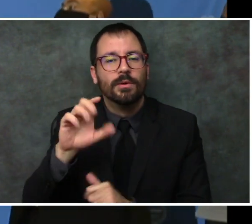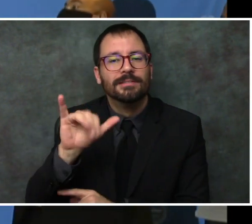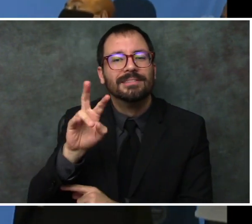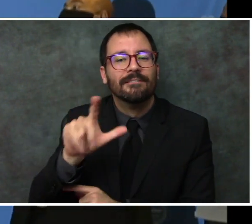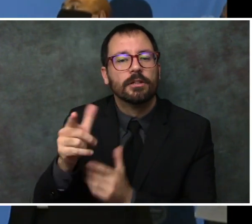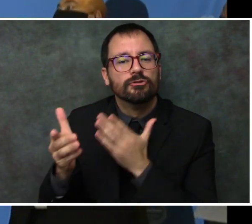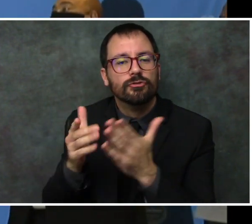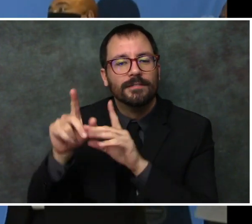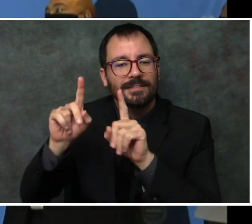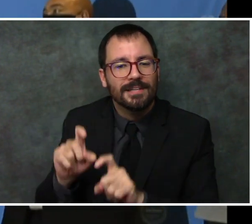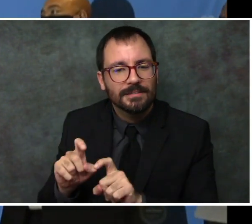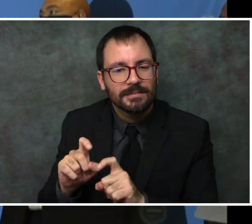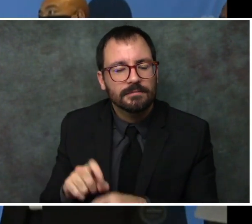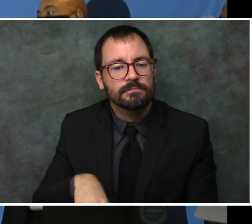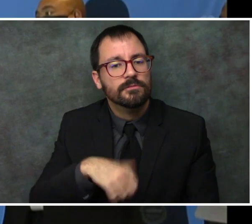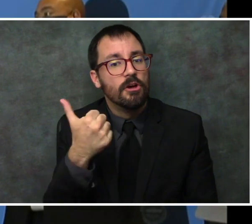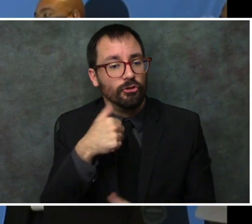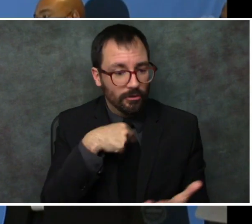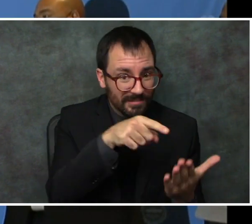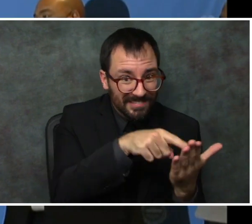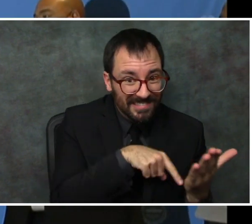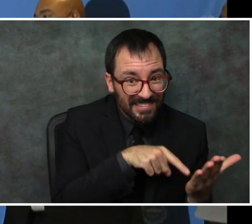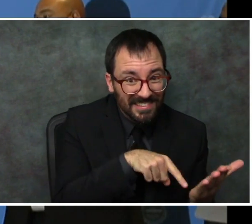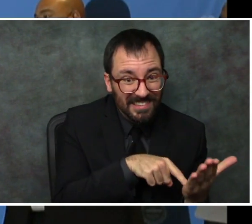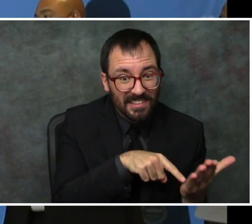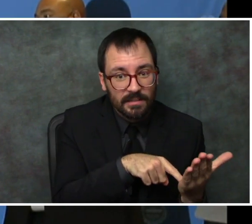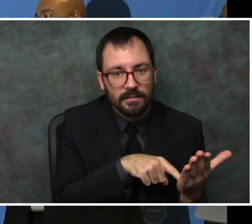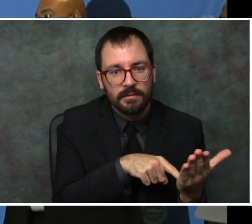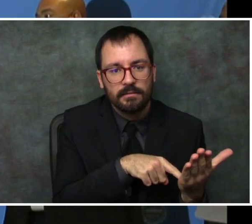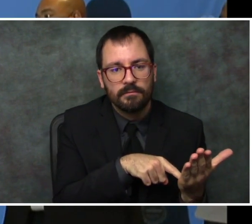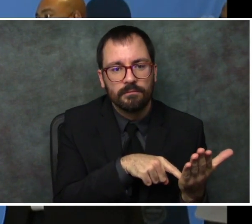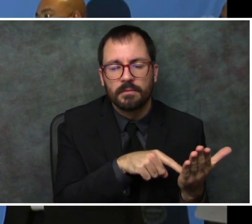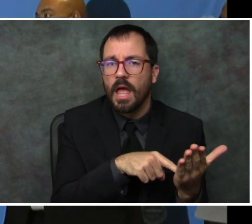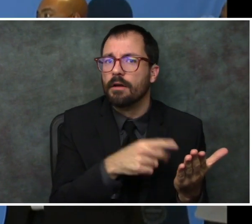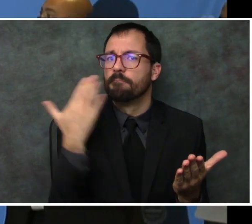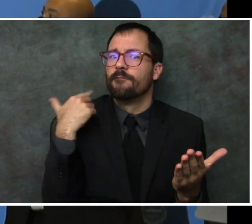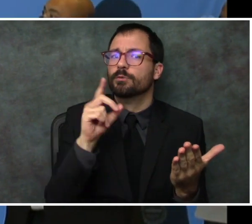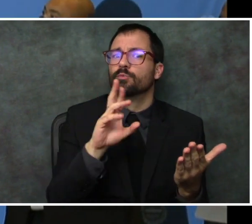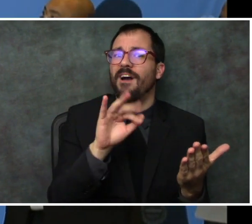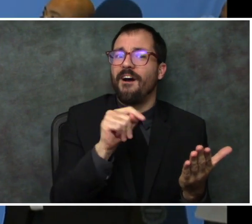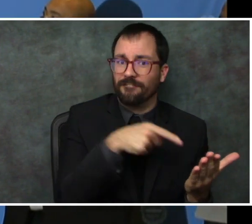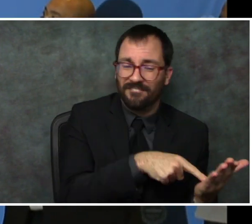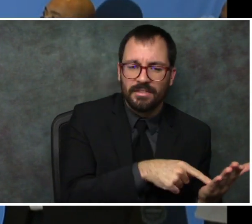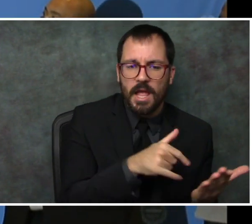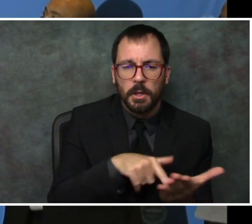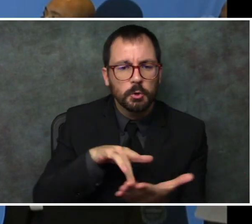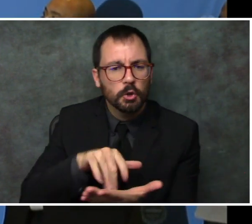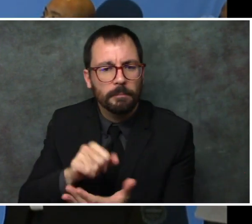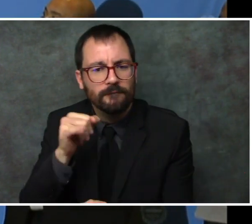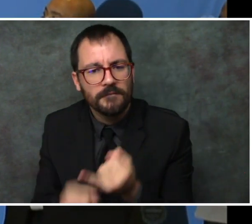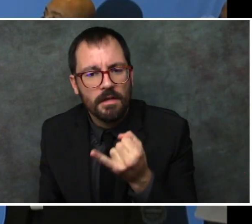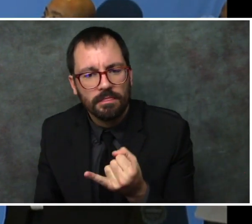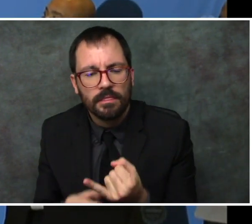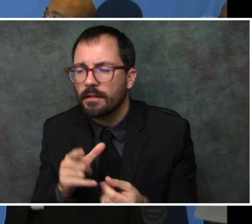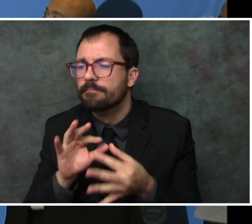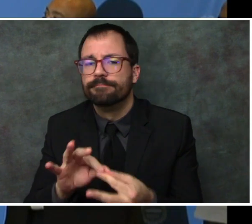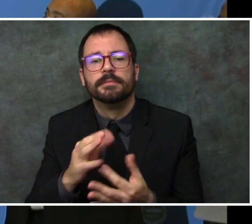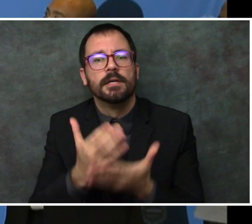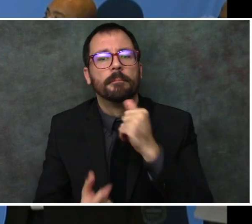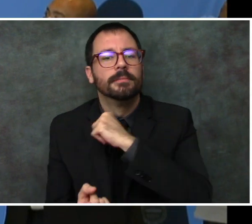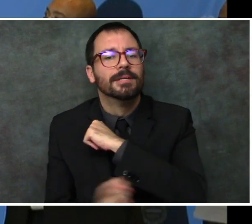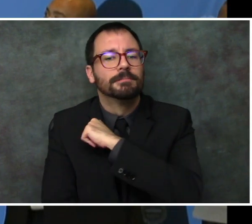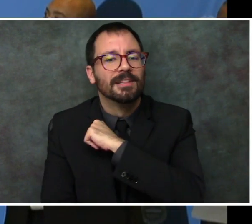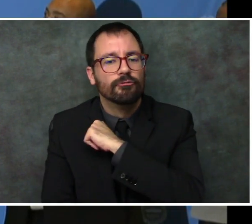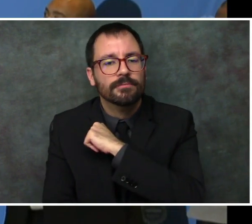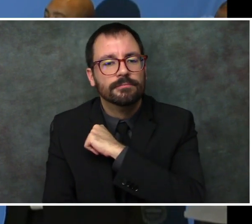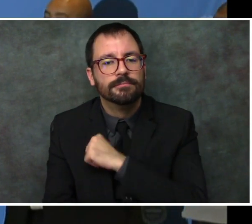I didn't see the final, there was some disciplinary action that wouldn't allow you to be promoted in certain areas. I think that is